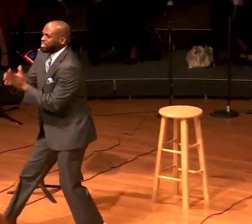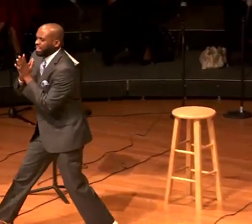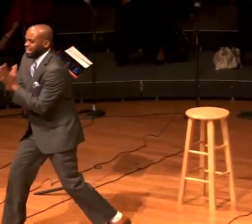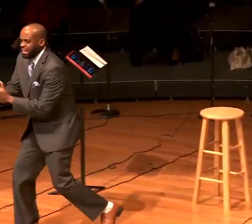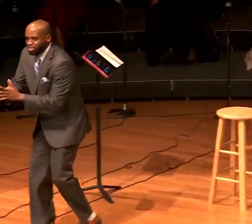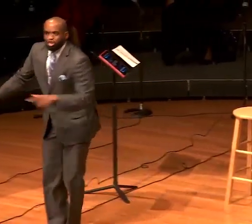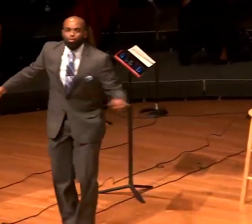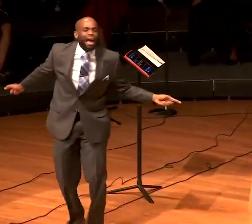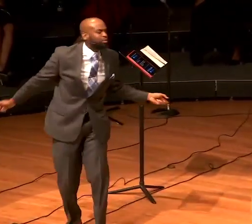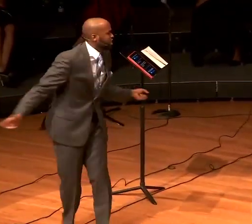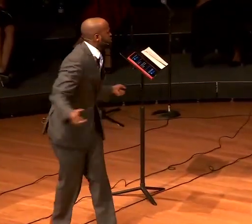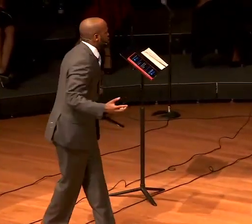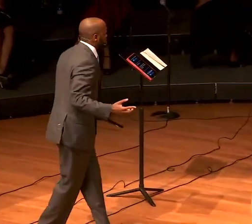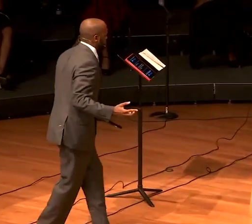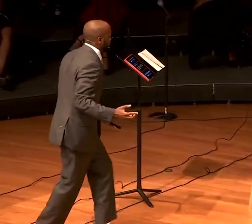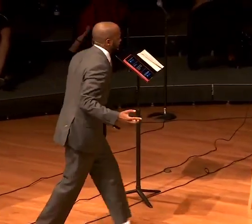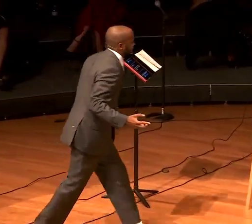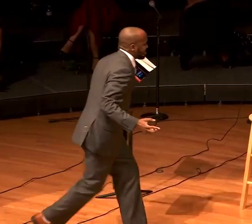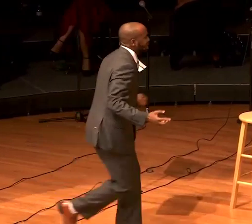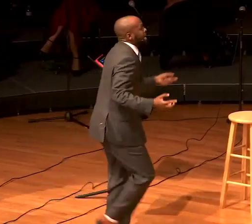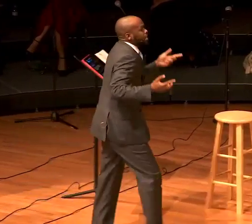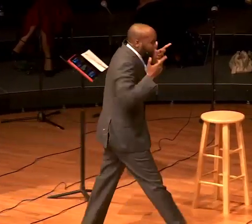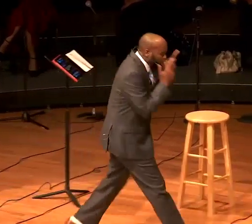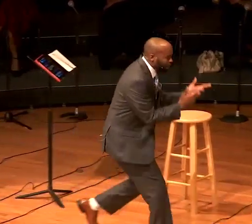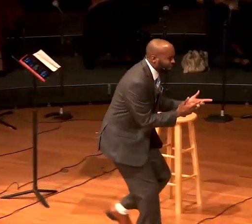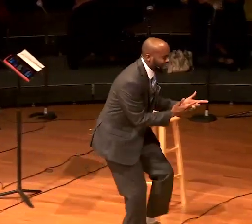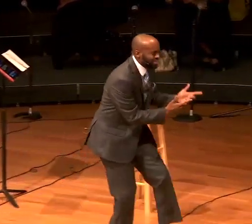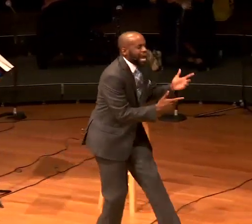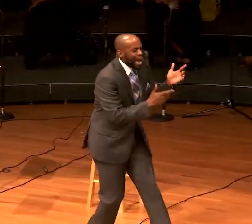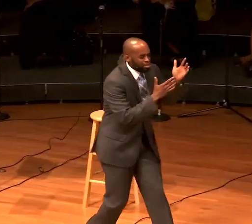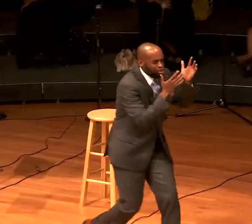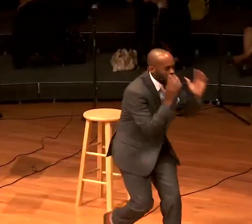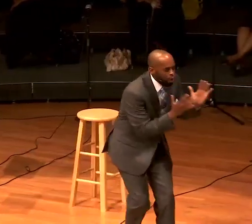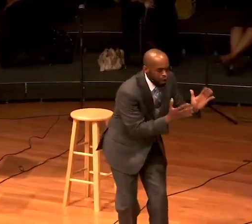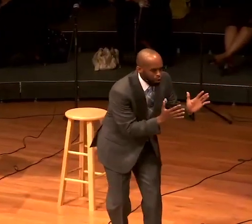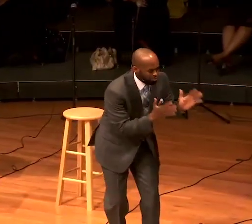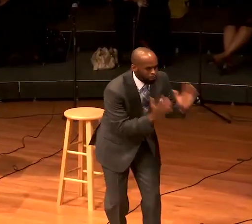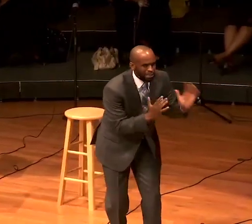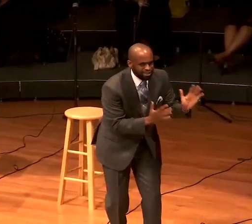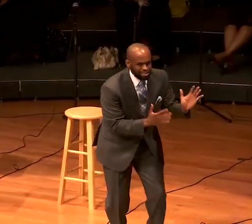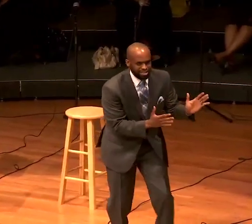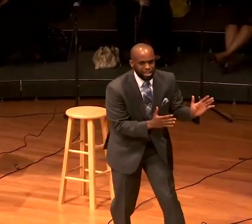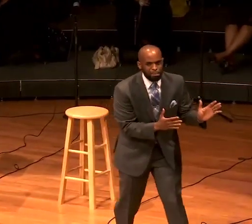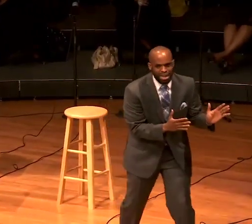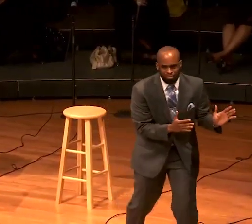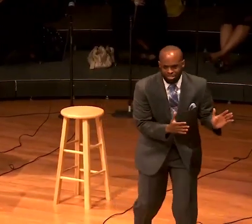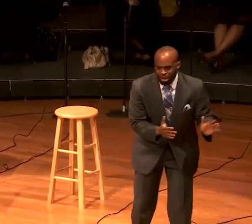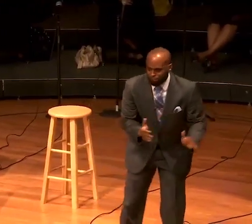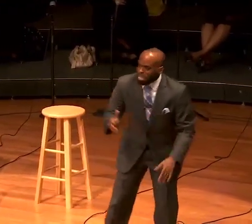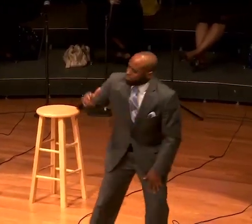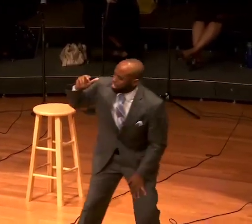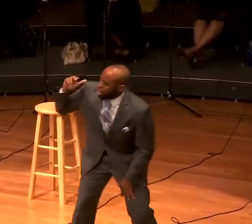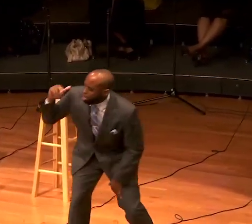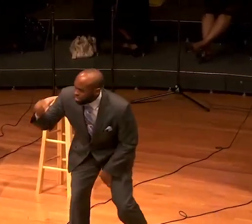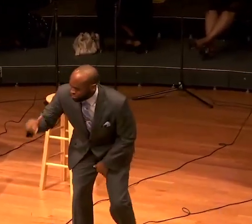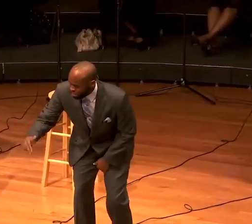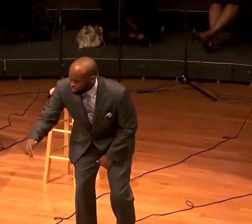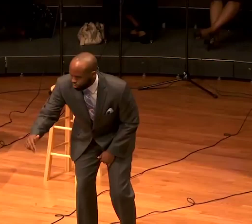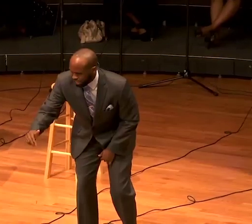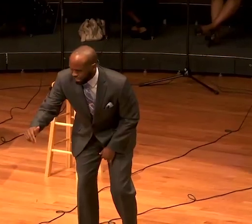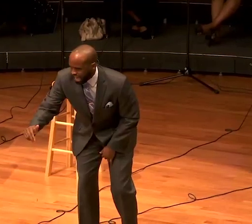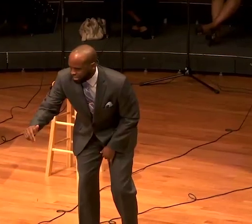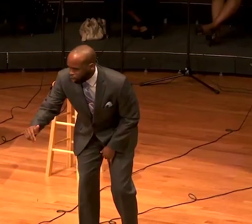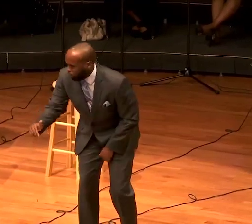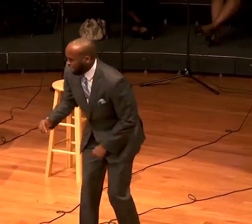naturally to his surrounding circumstance. Eutychus has no hope to beat this thing by himself. The only